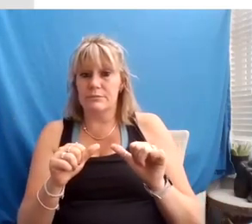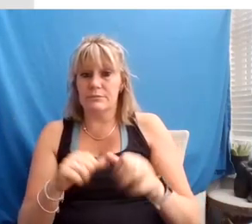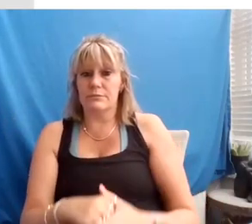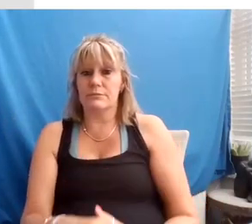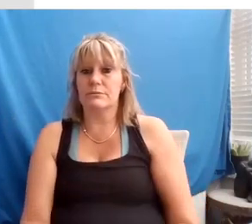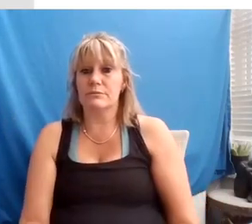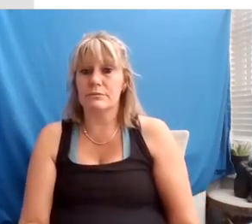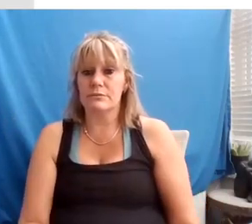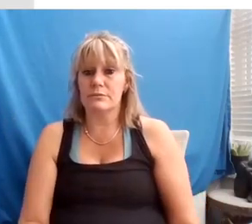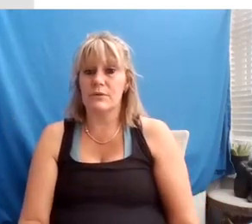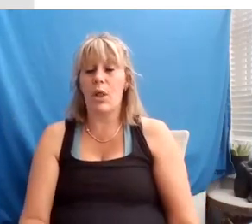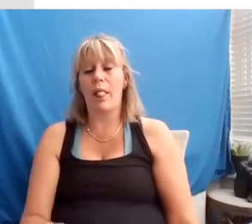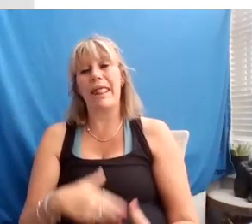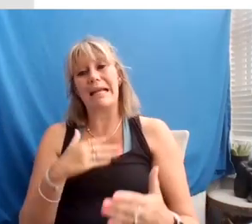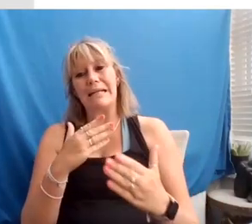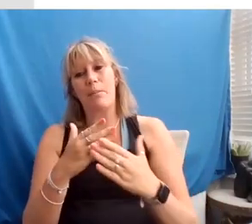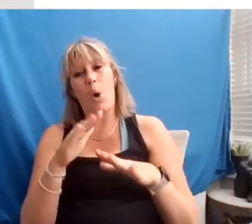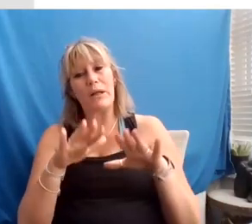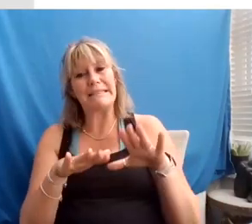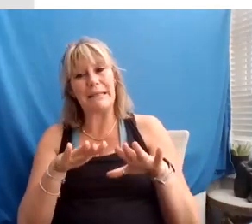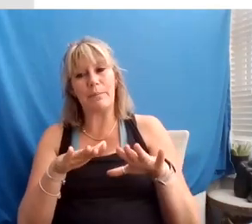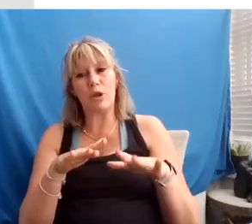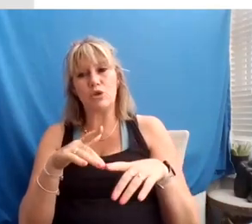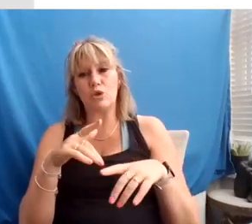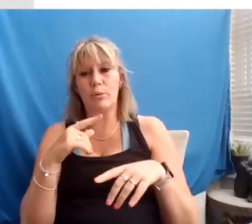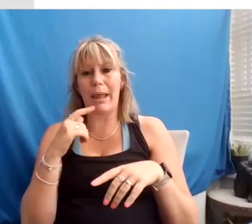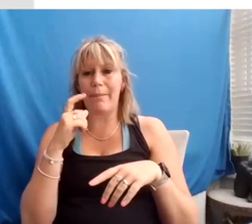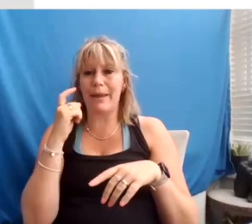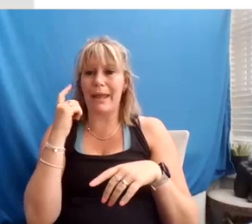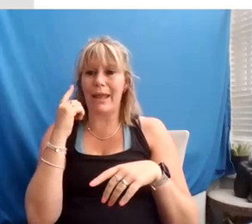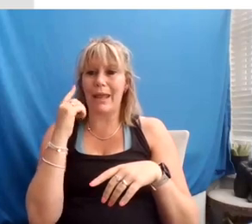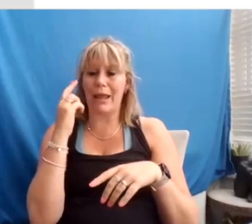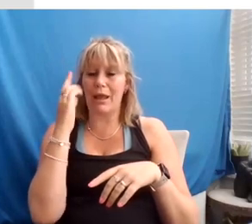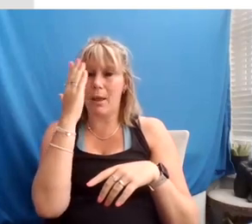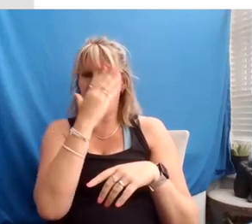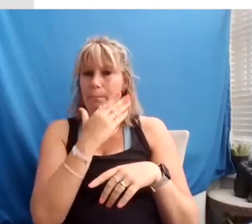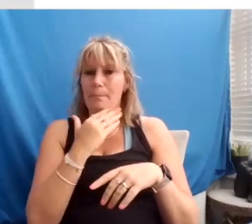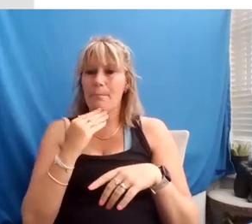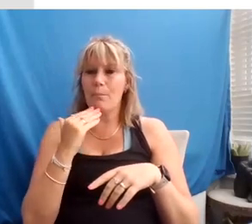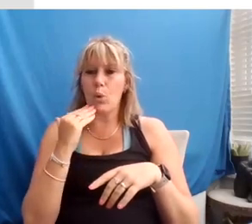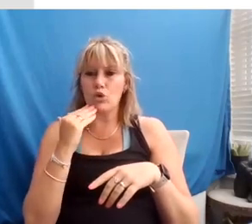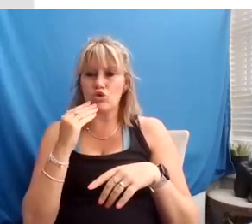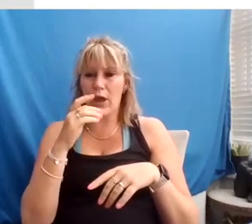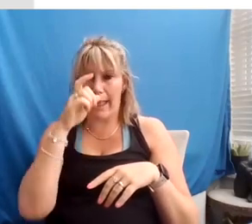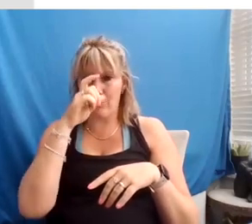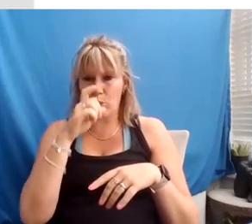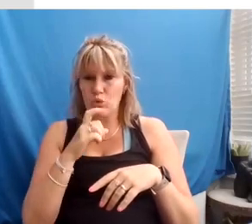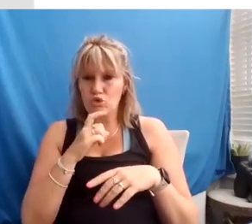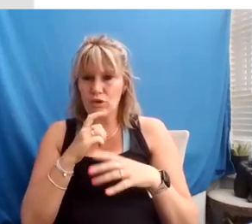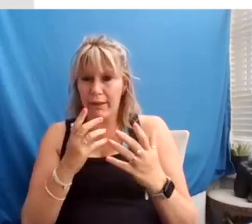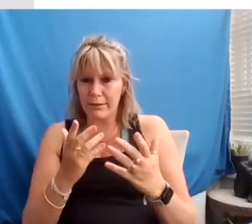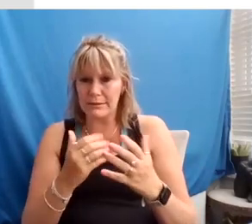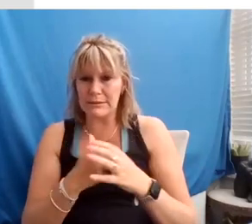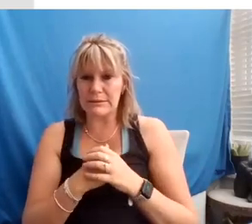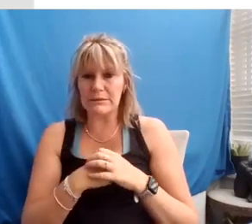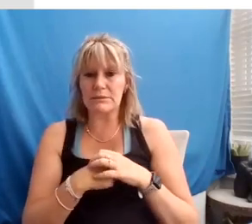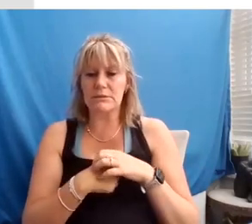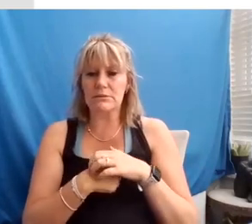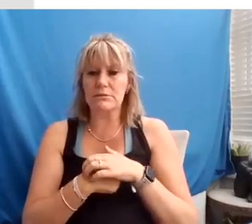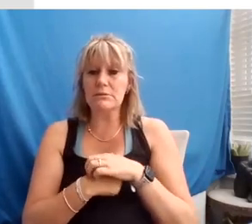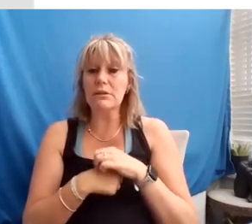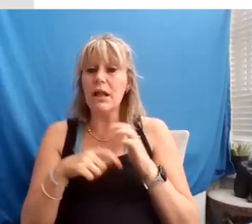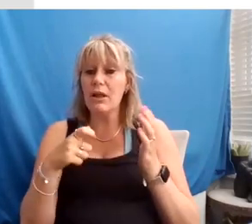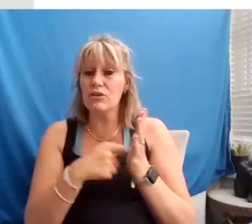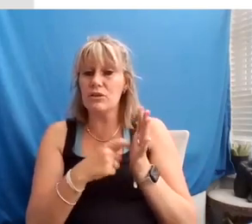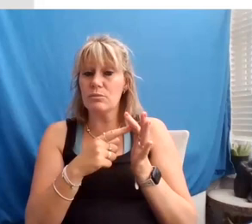sort of what's more of a portrait section, although my definitions are very loose. And this is by Renee, who's our